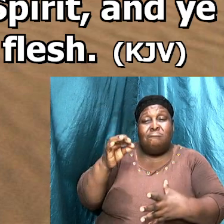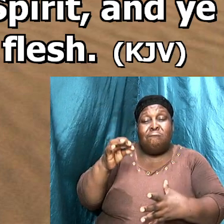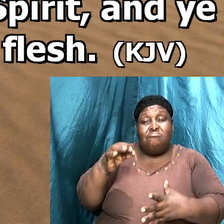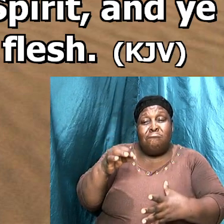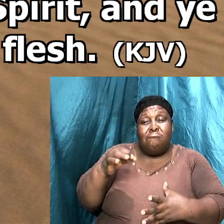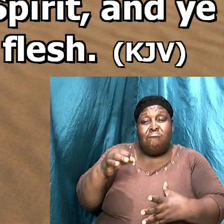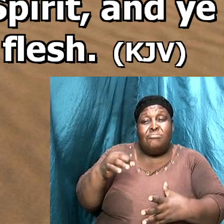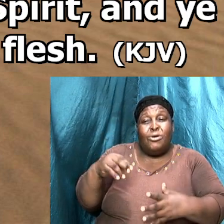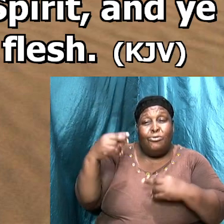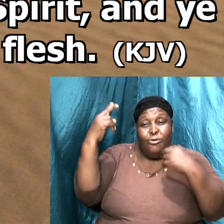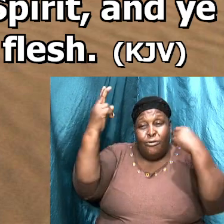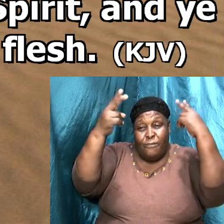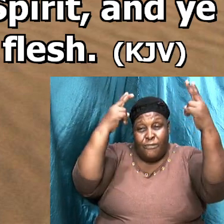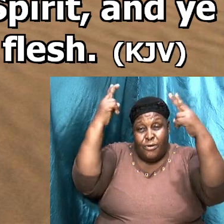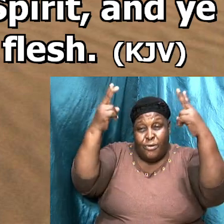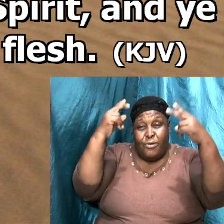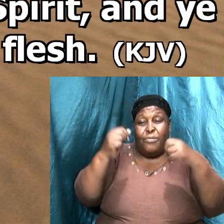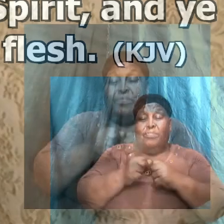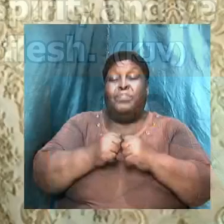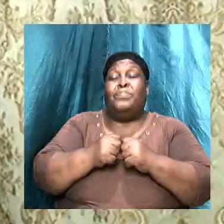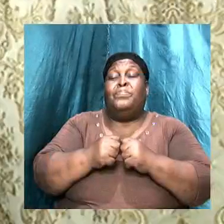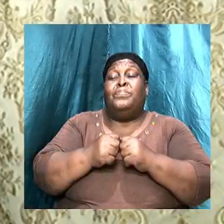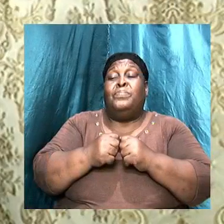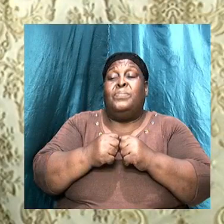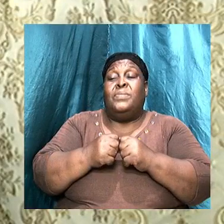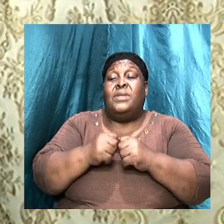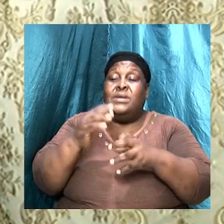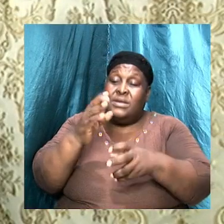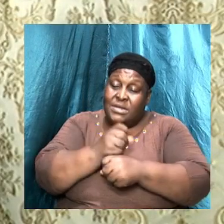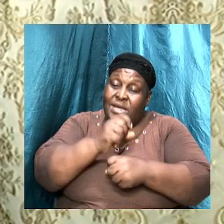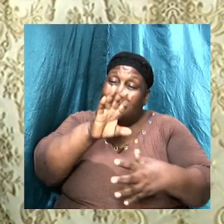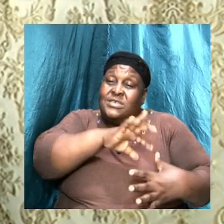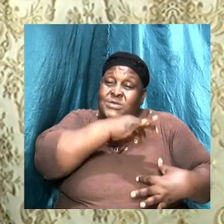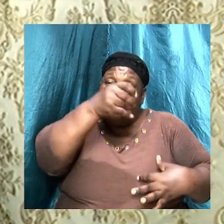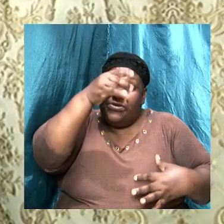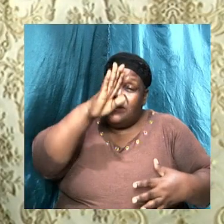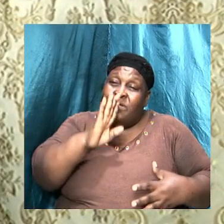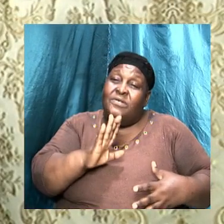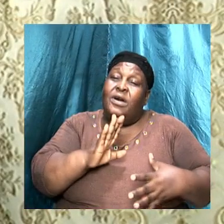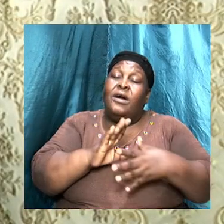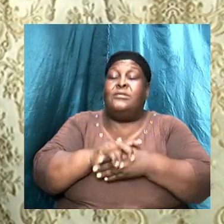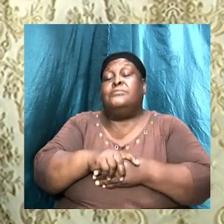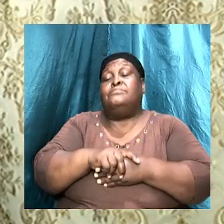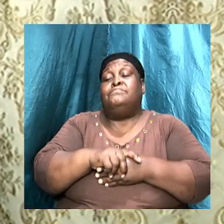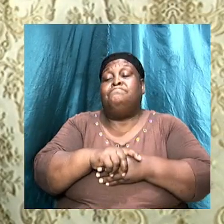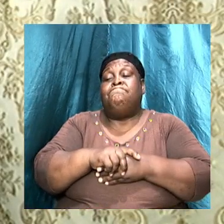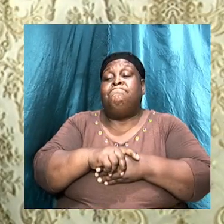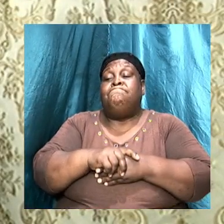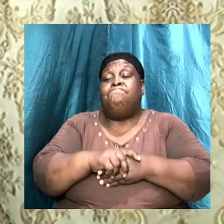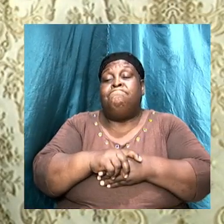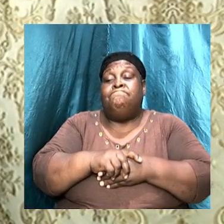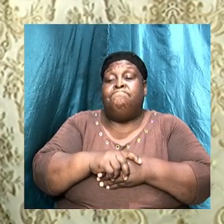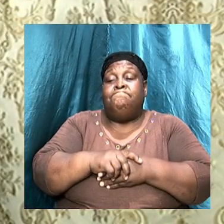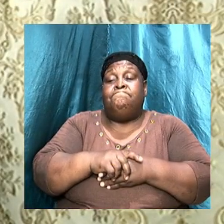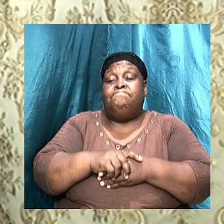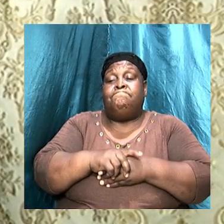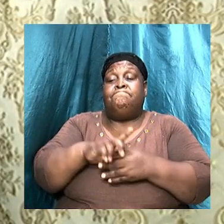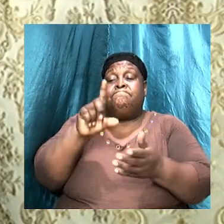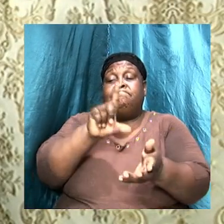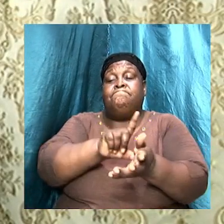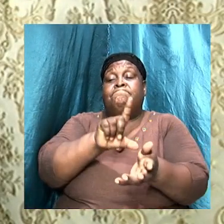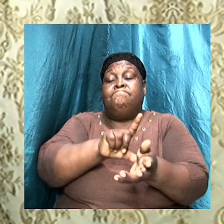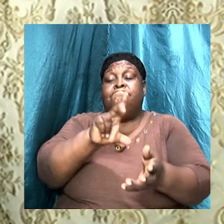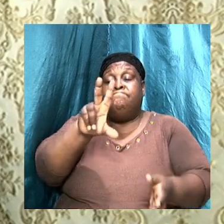the study tonight. So, it is going to take the Spirit of God. Let us look at Luke 3, verse